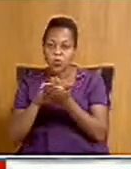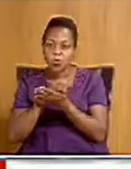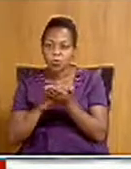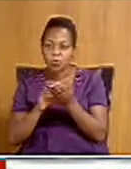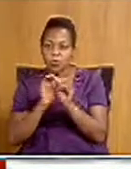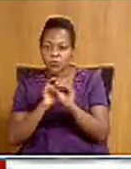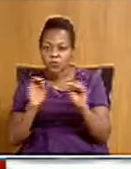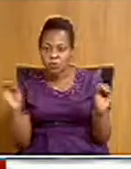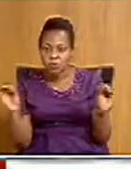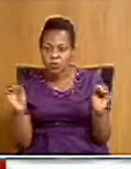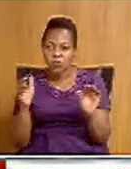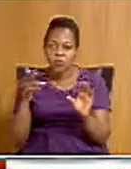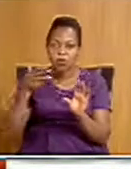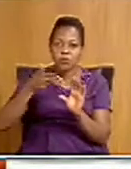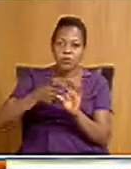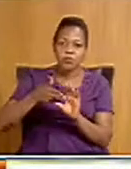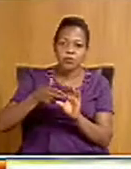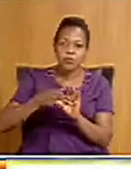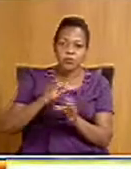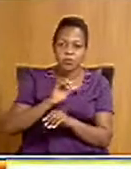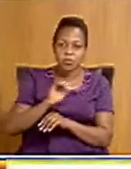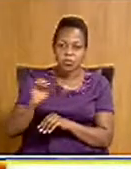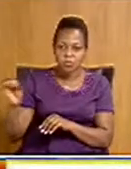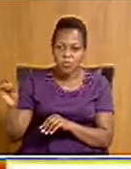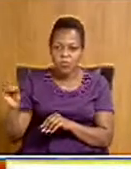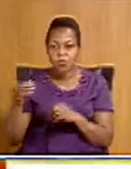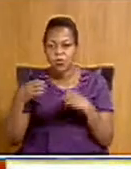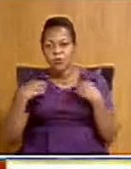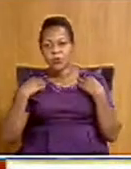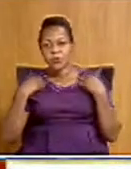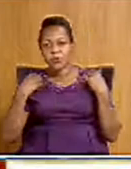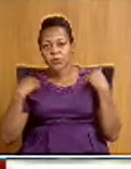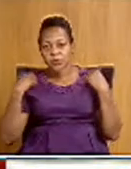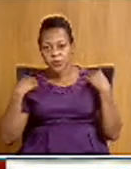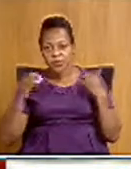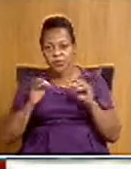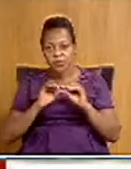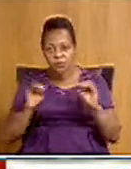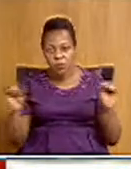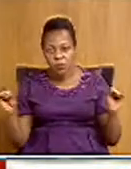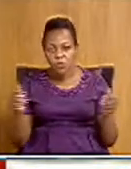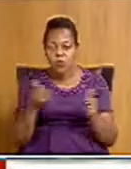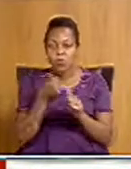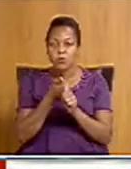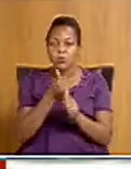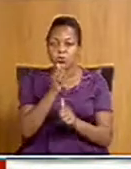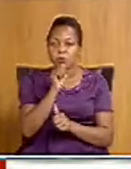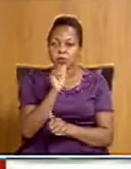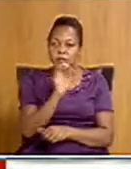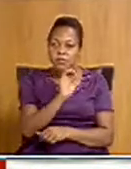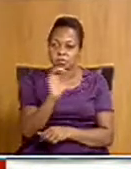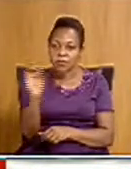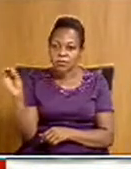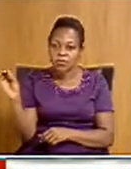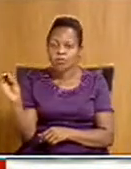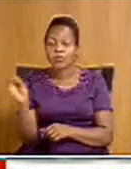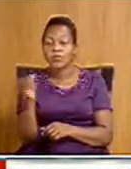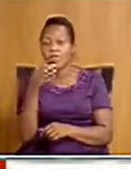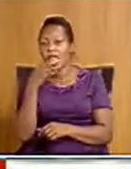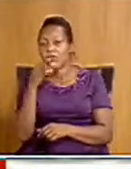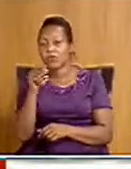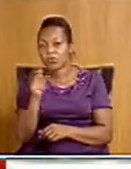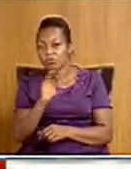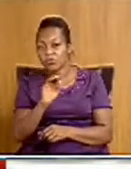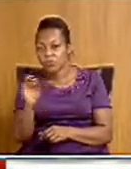no paraffin, no textiles, no sodas, no salt,